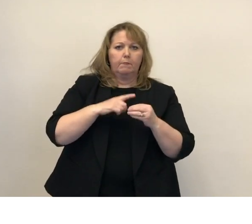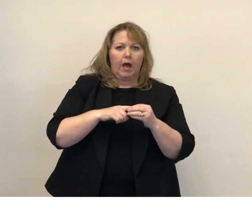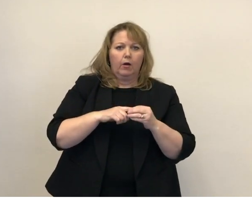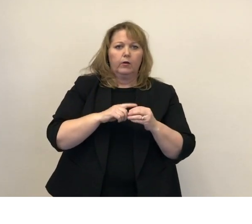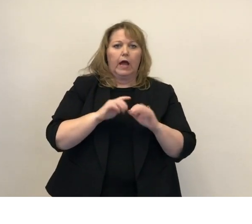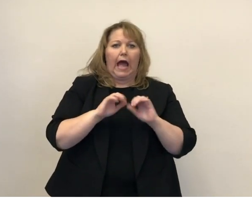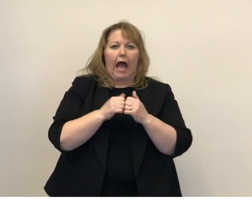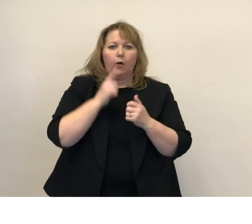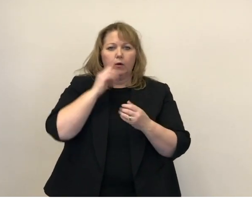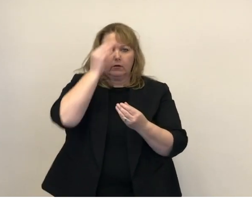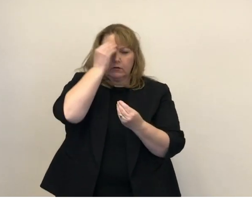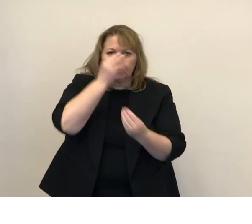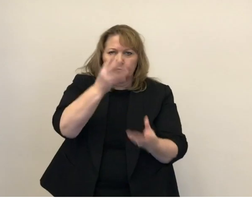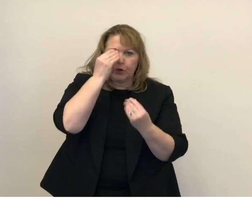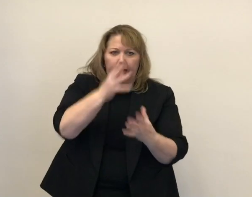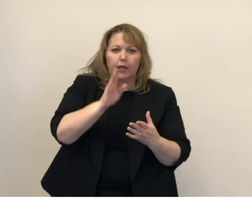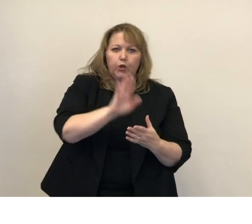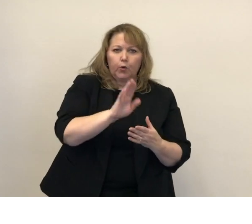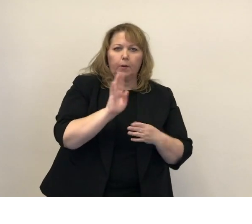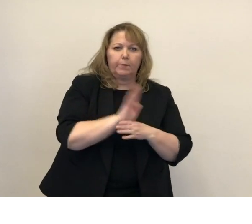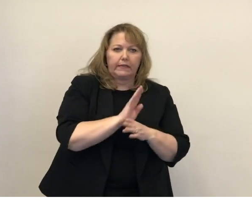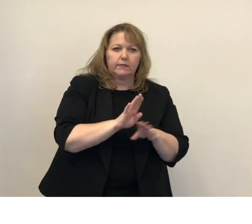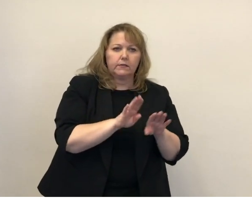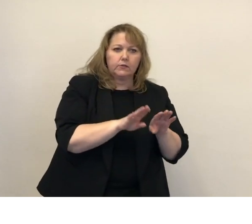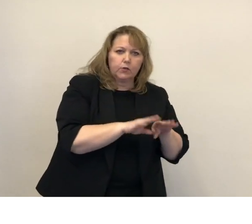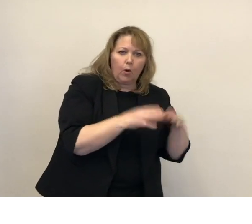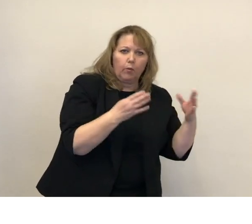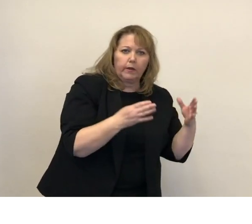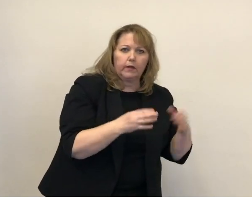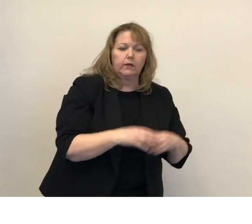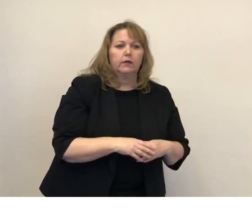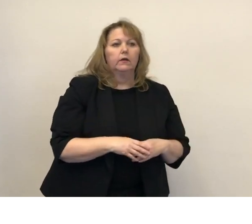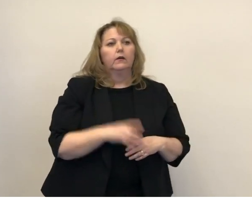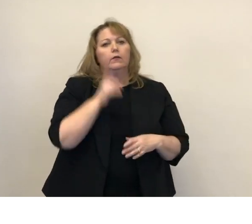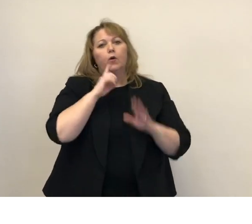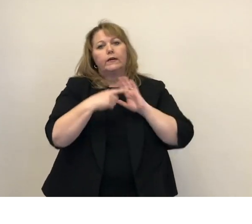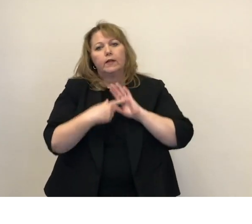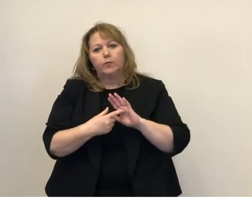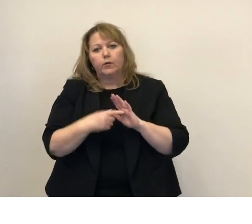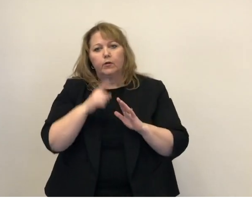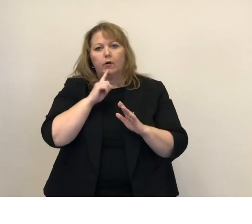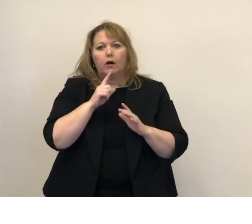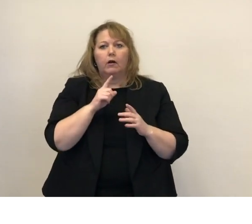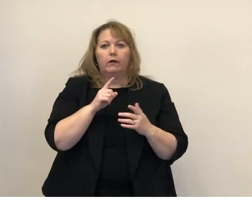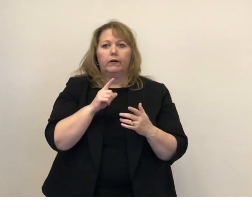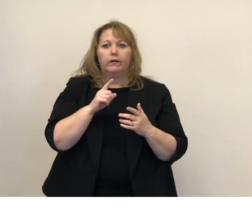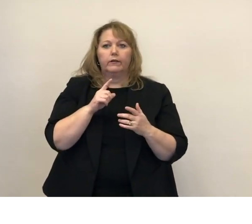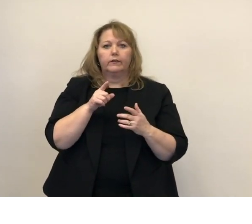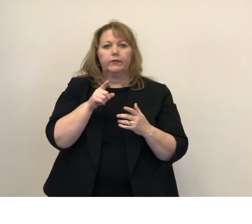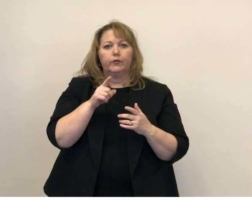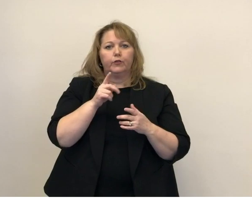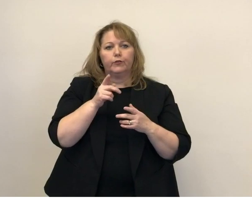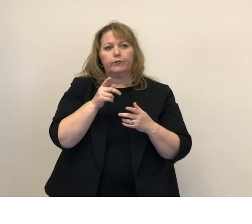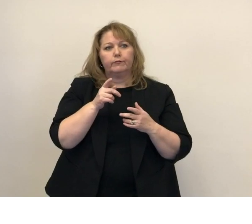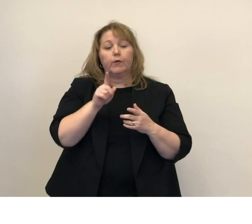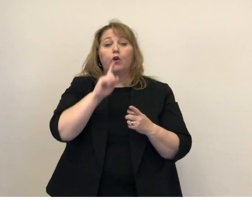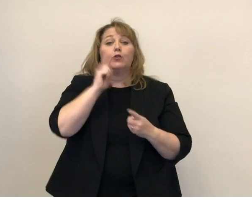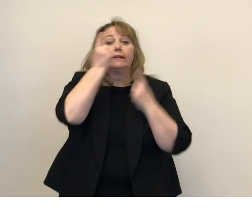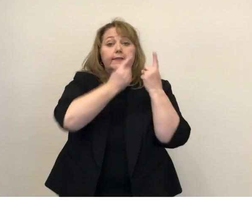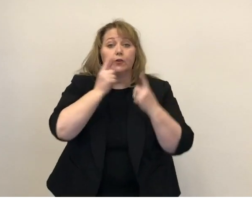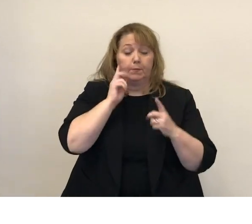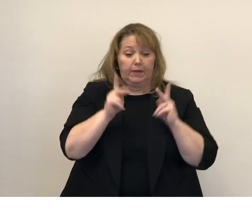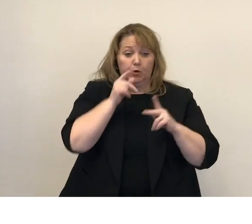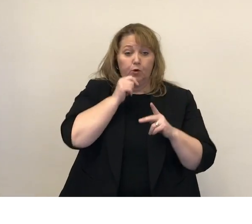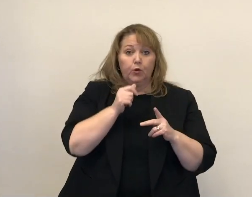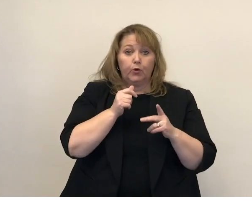And specifically, I'm wondering if you're thinking about anything in terms of food service workers and whether they should be wearing masks or anything along those